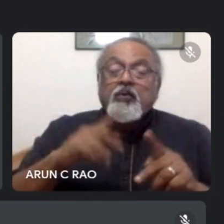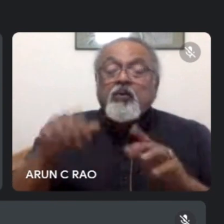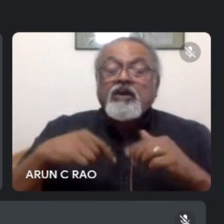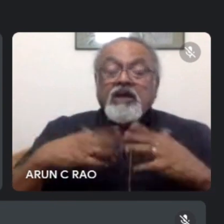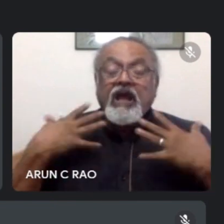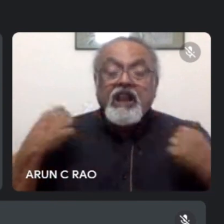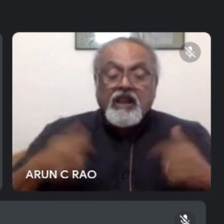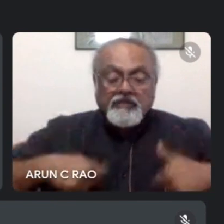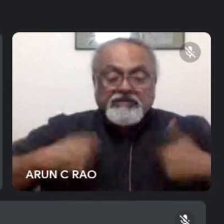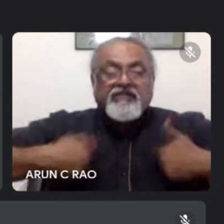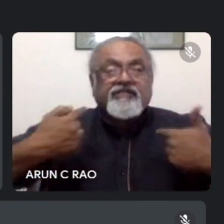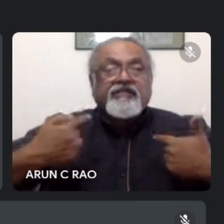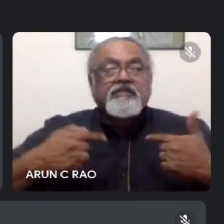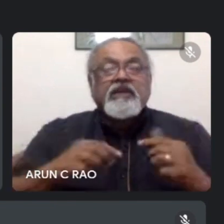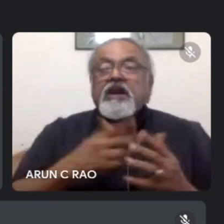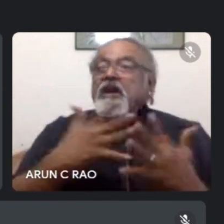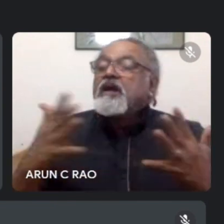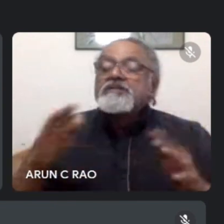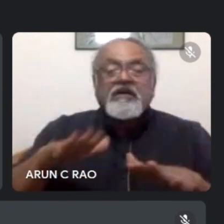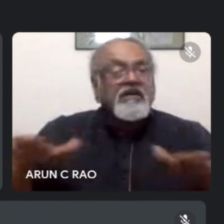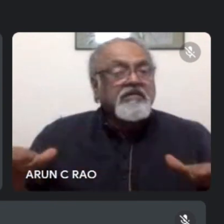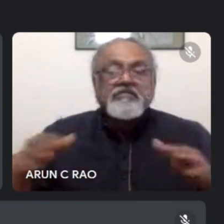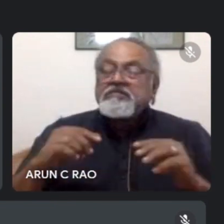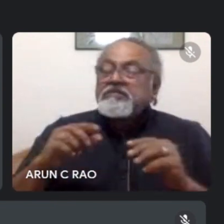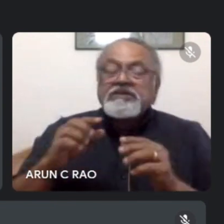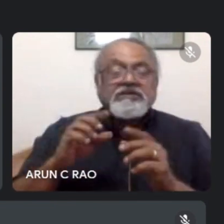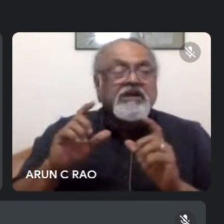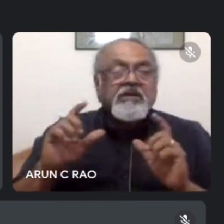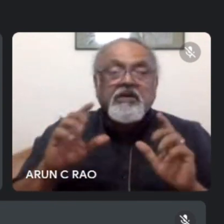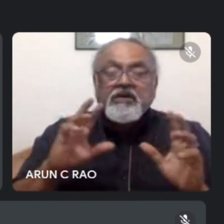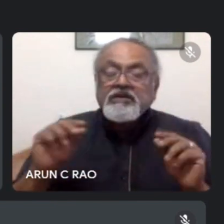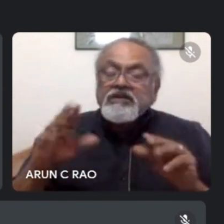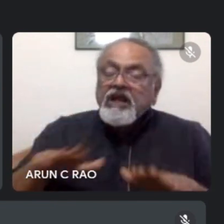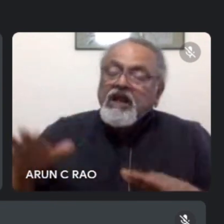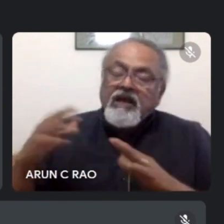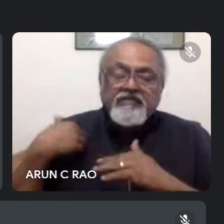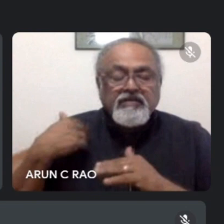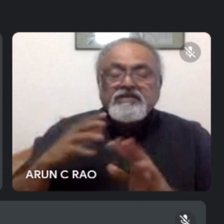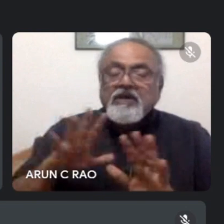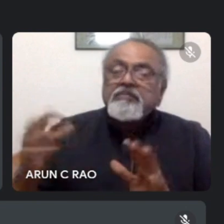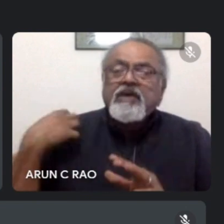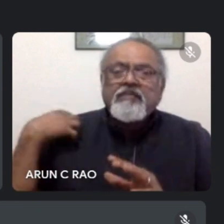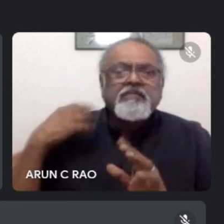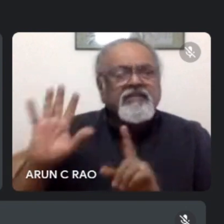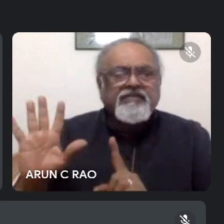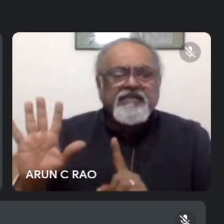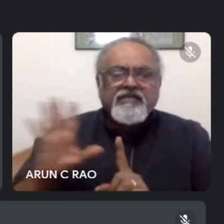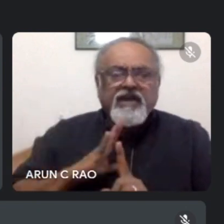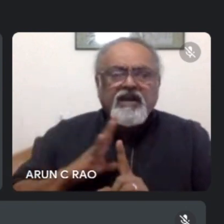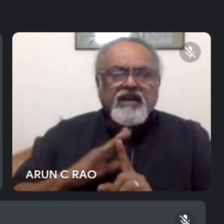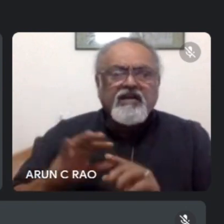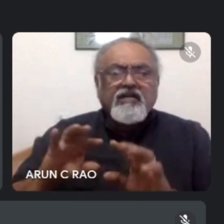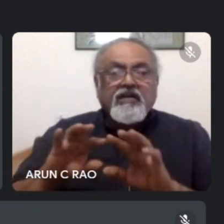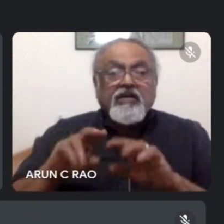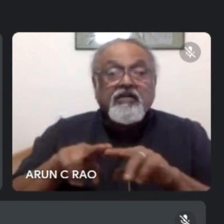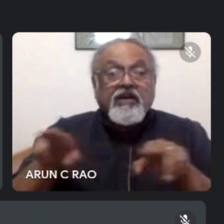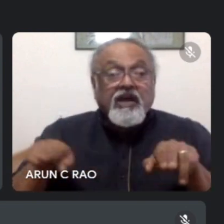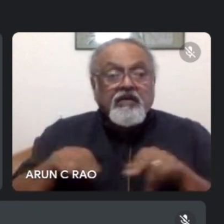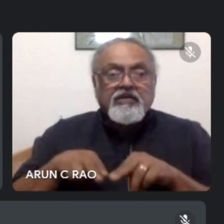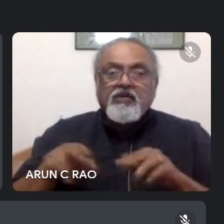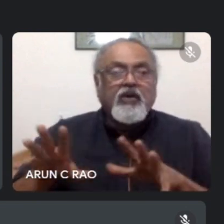cases where I have seen that the child has certain problem, but the family is not at all ready to accept